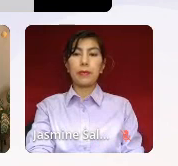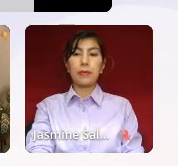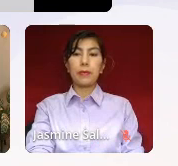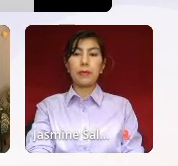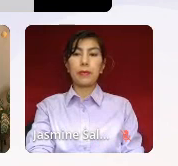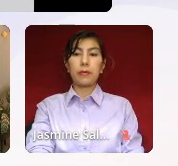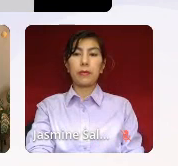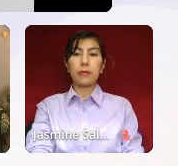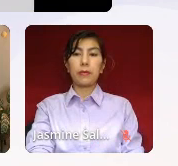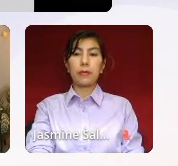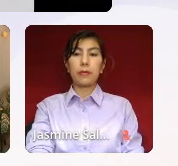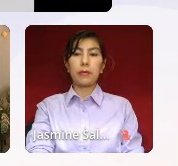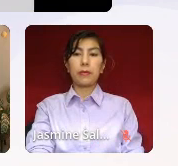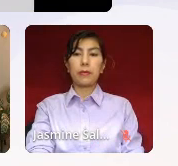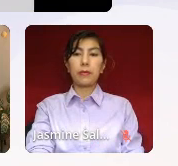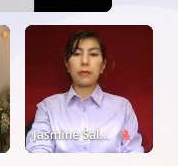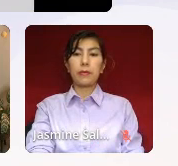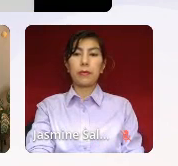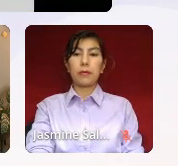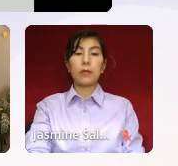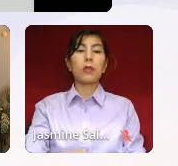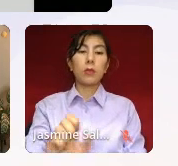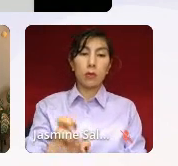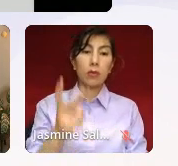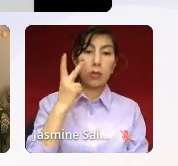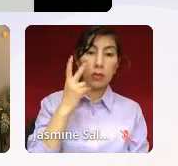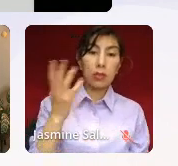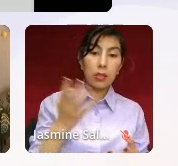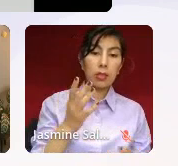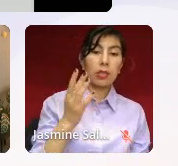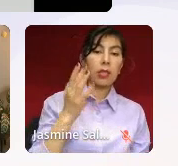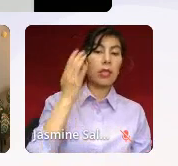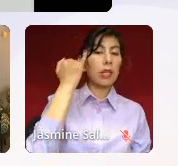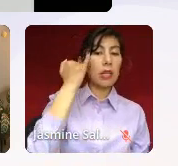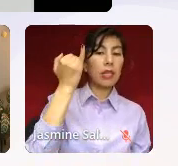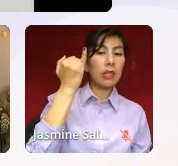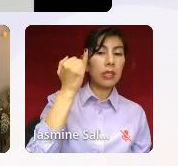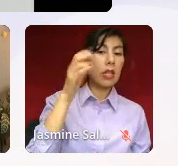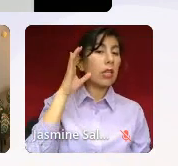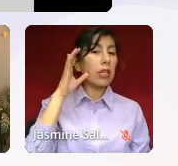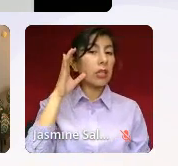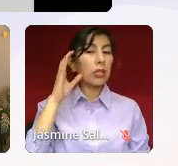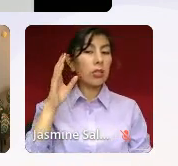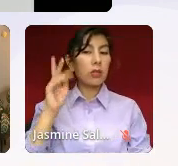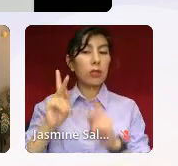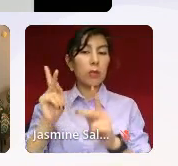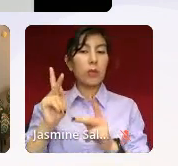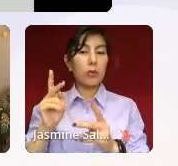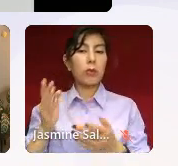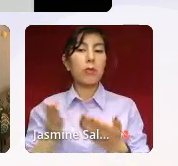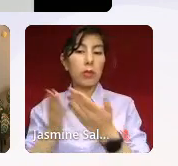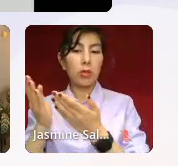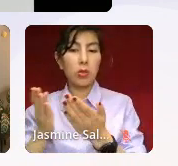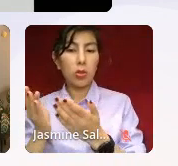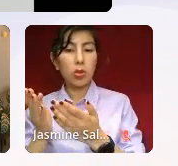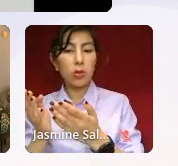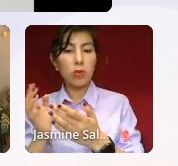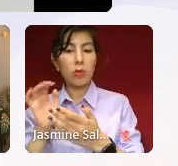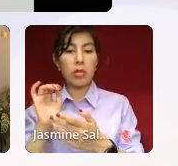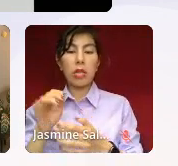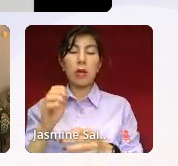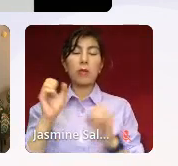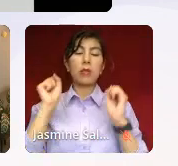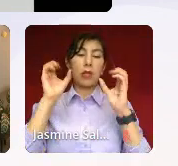So I see in here sort of this idea about listening to those being served. Raquel did this really amazing job of